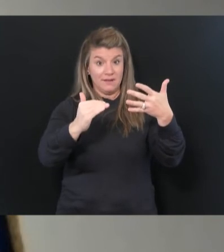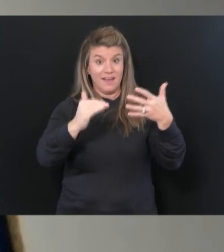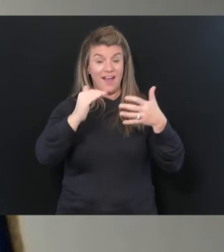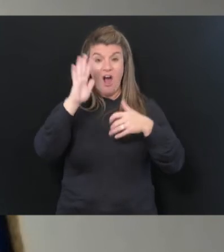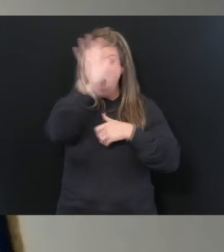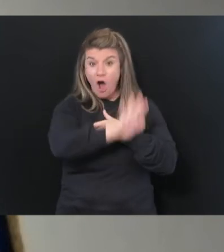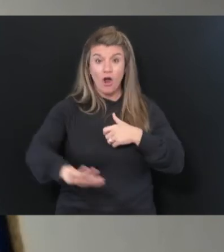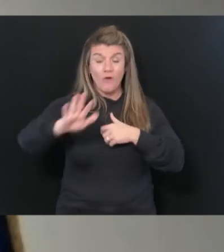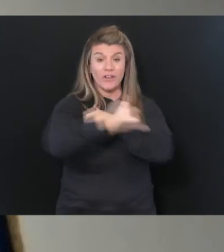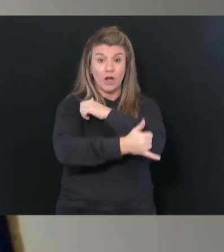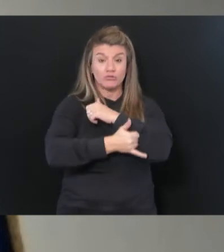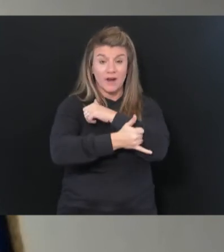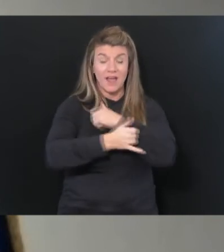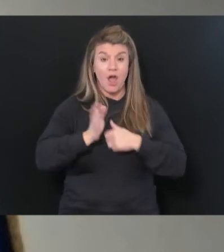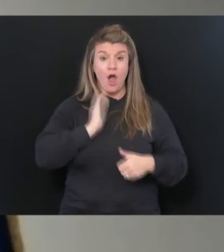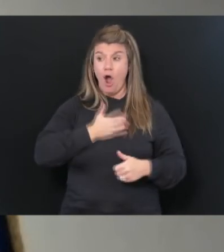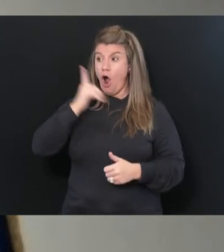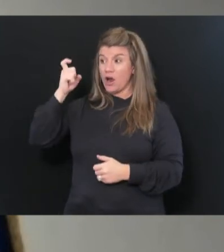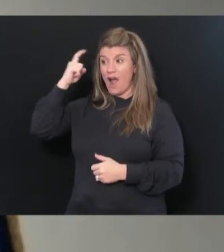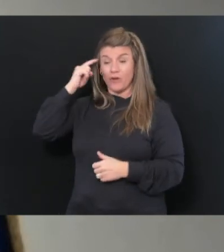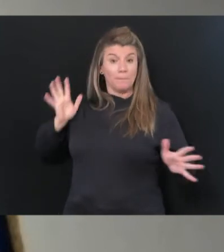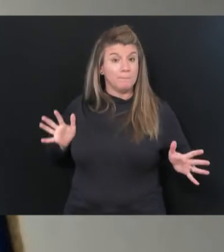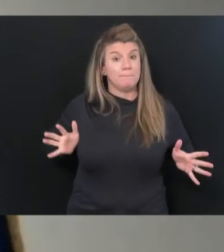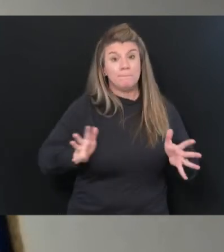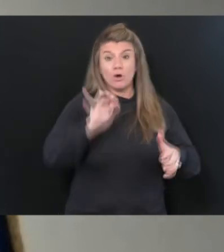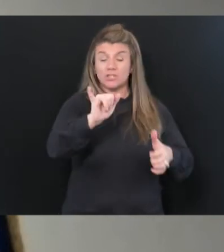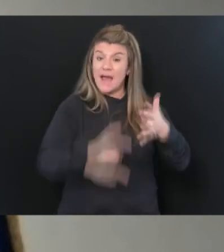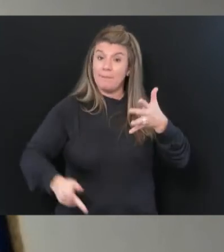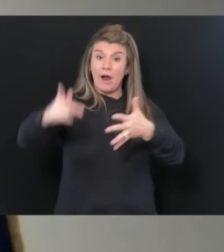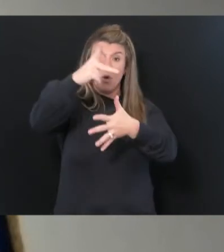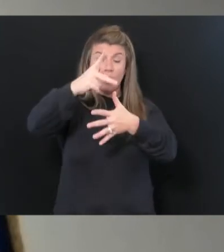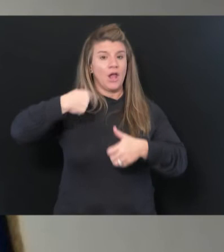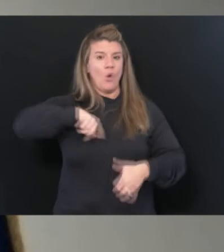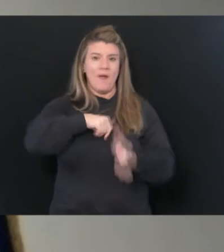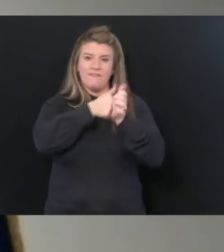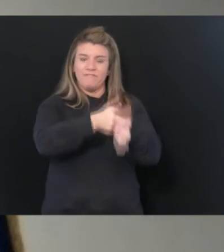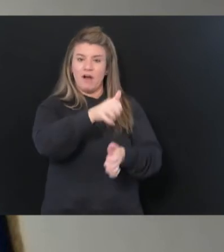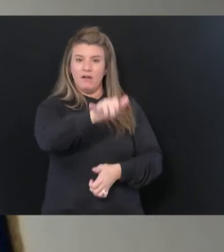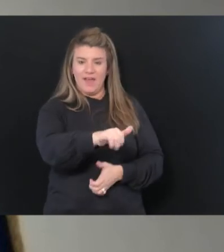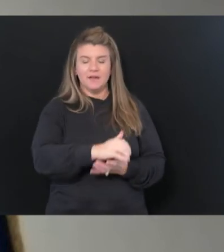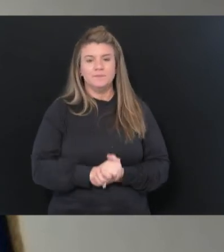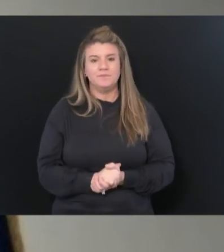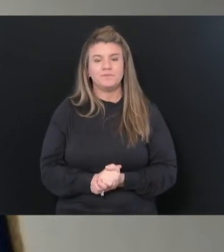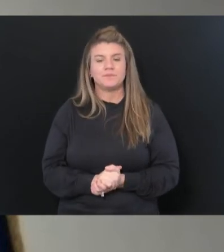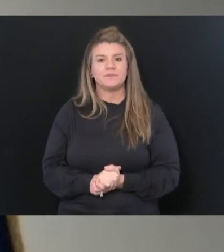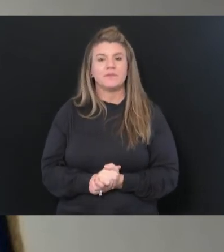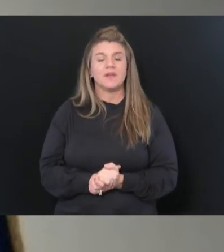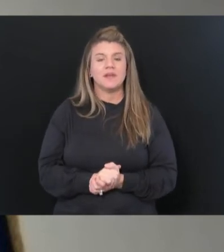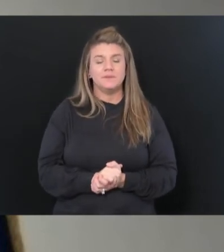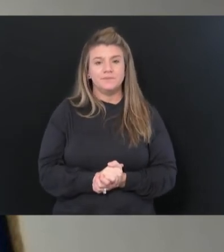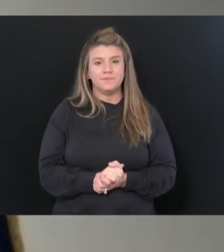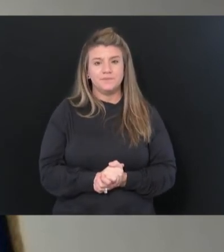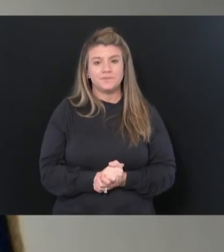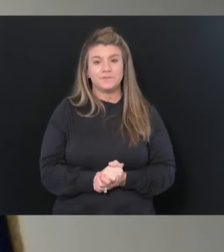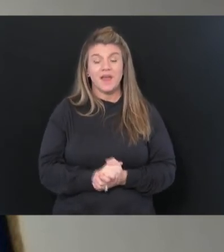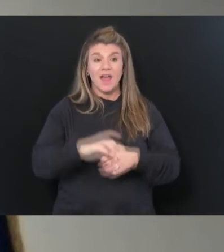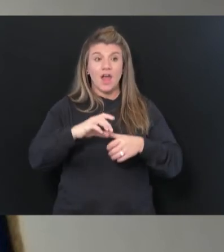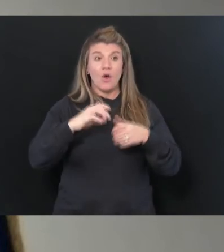have pushed that as hard as we could push. Our initial limitations on testing were test kits, the